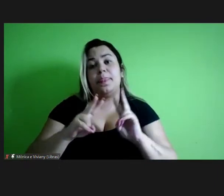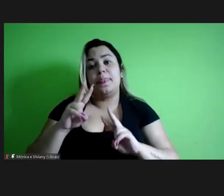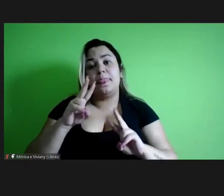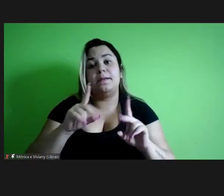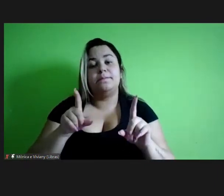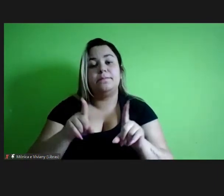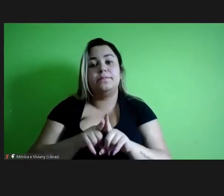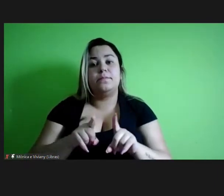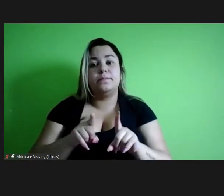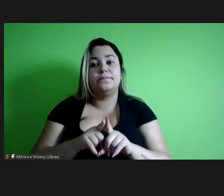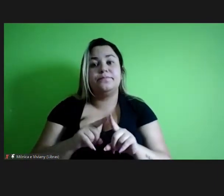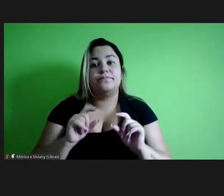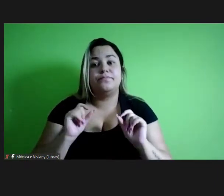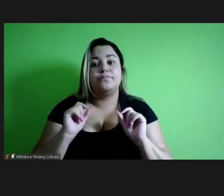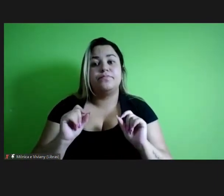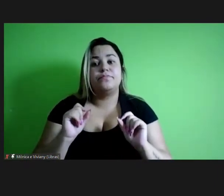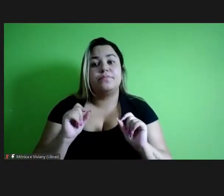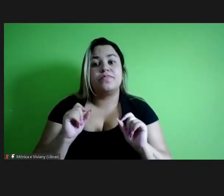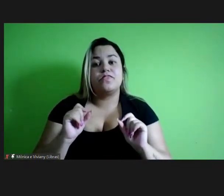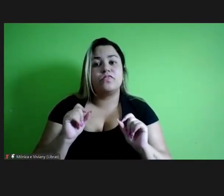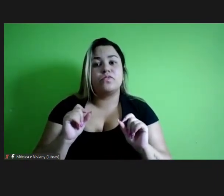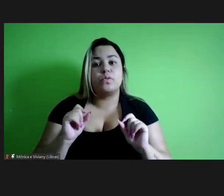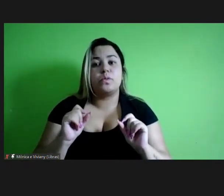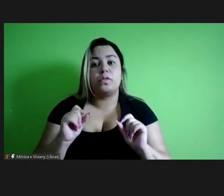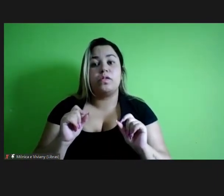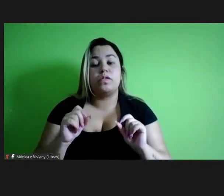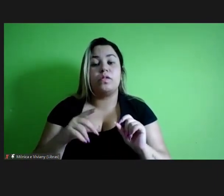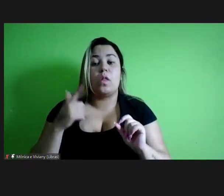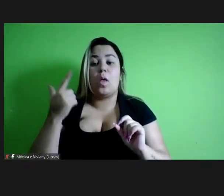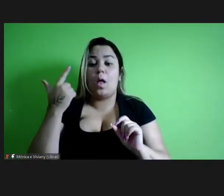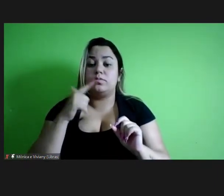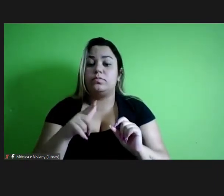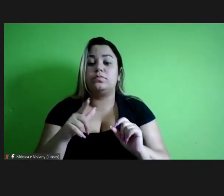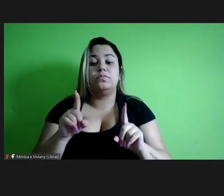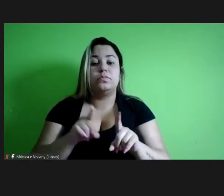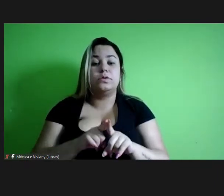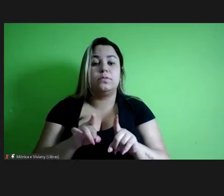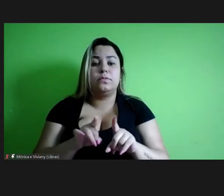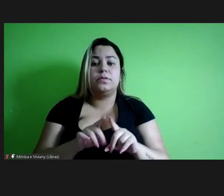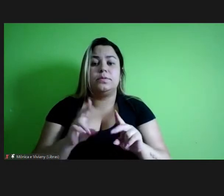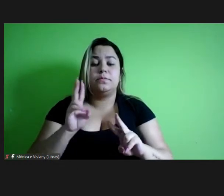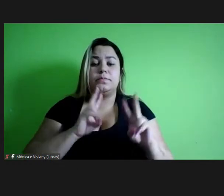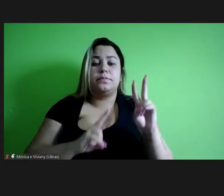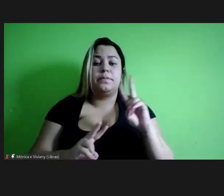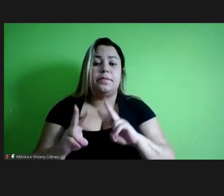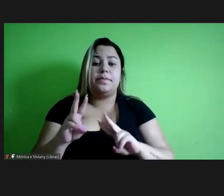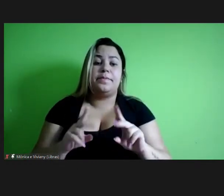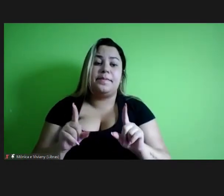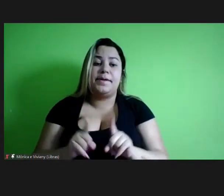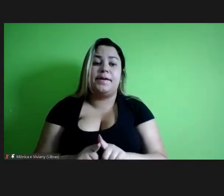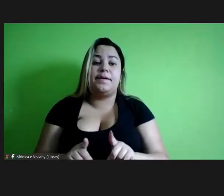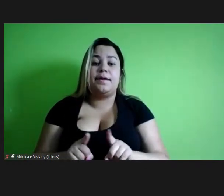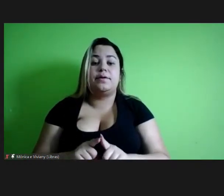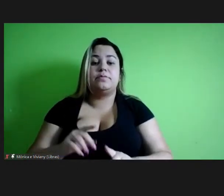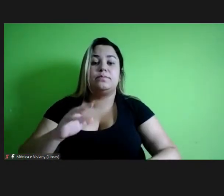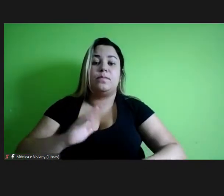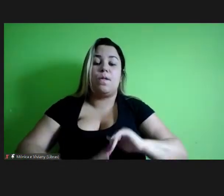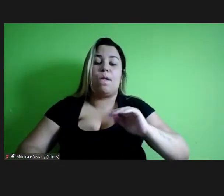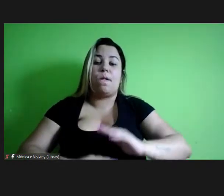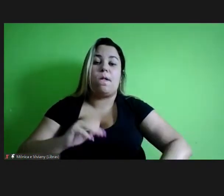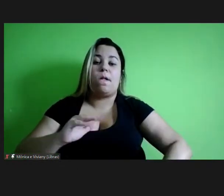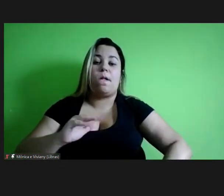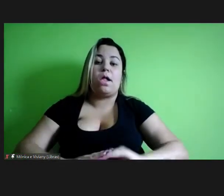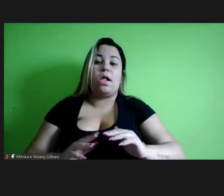specifically had some importance from the perspective of public policies and the evidence as well. But PNAE also